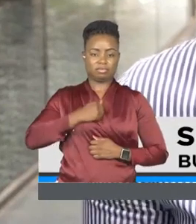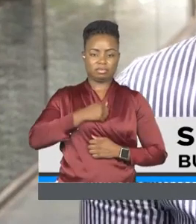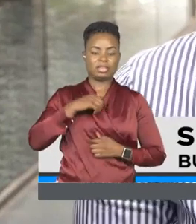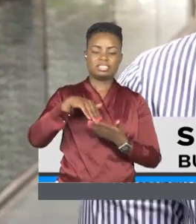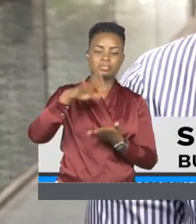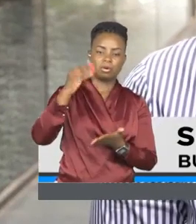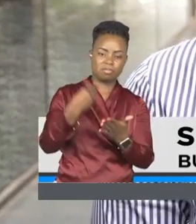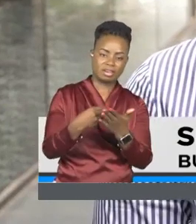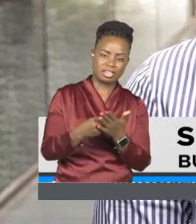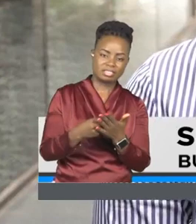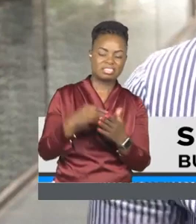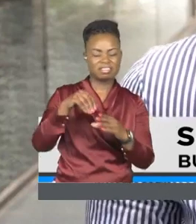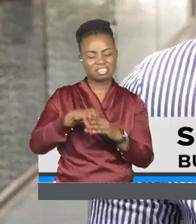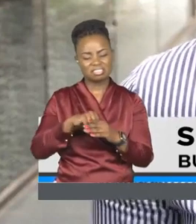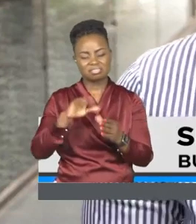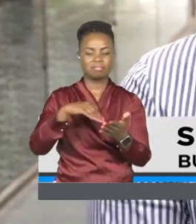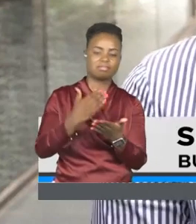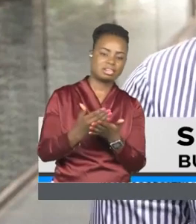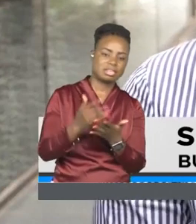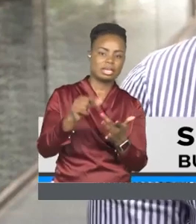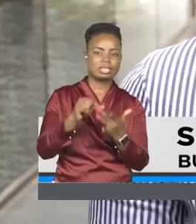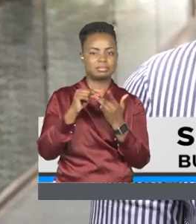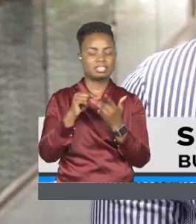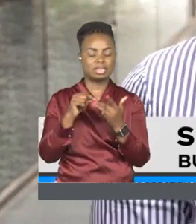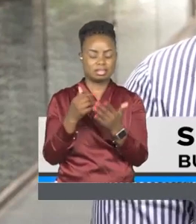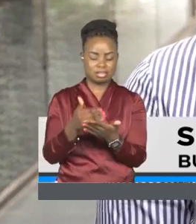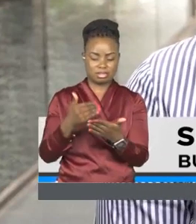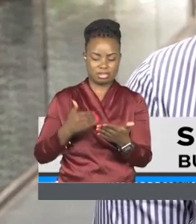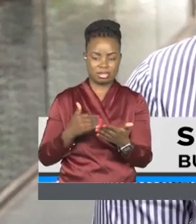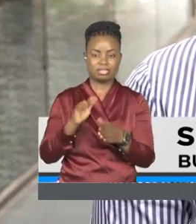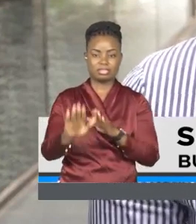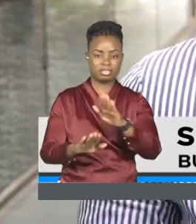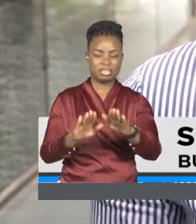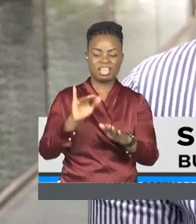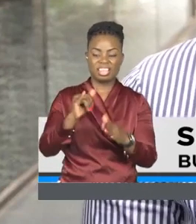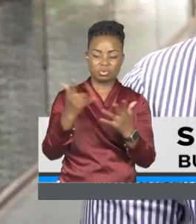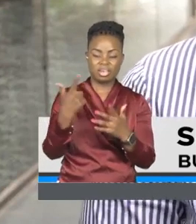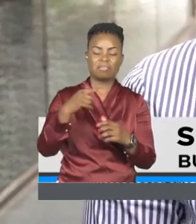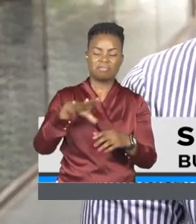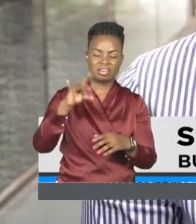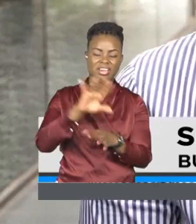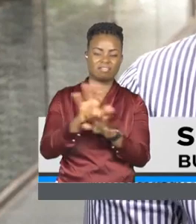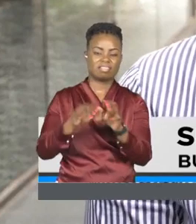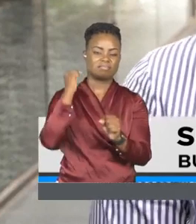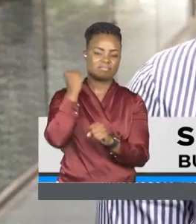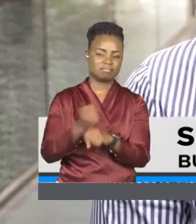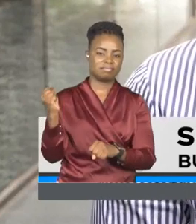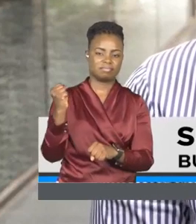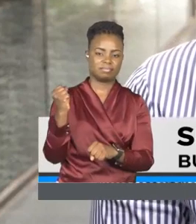financial side, the investors, funding, especially in the early stages. That's where you find difficulties.